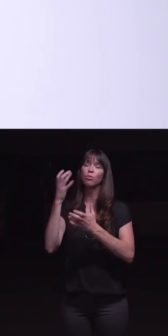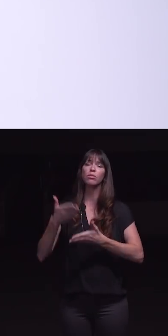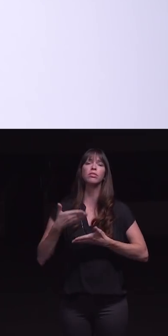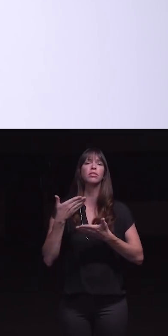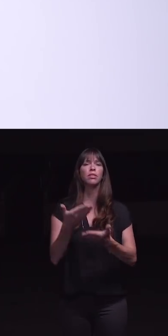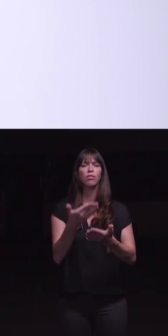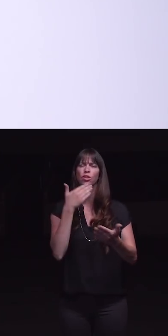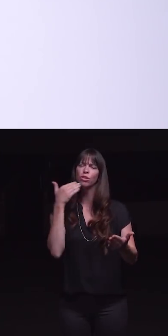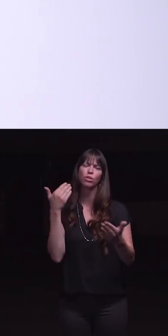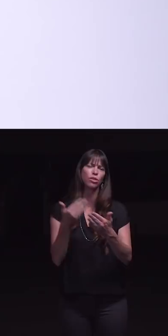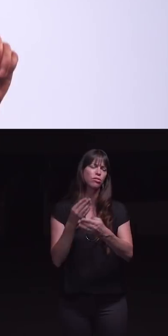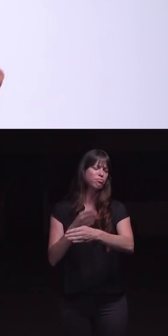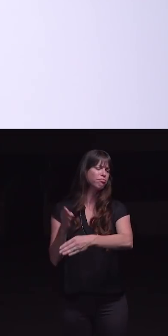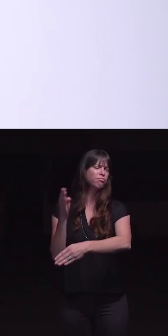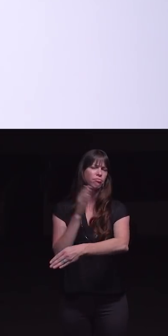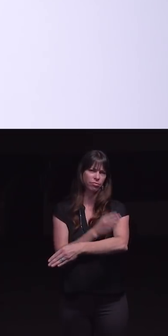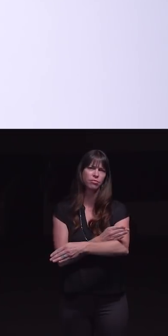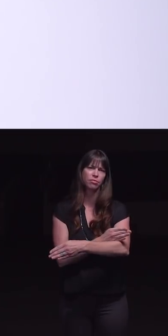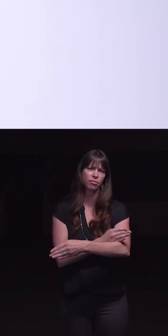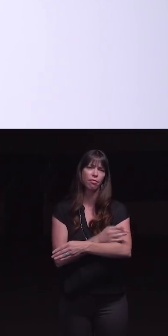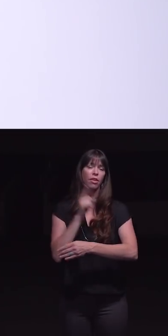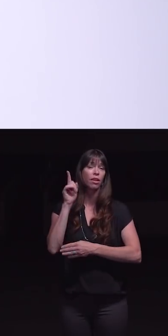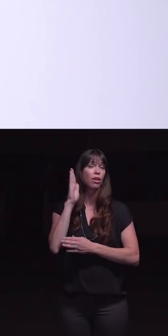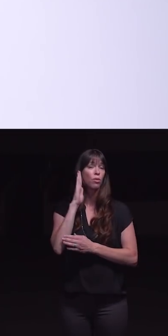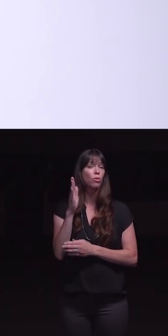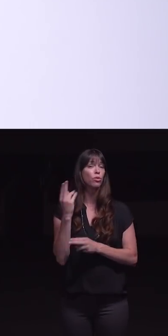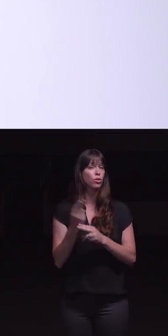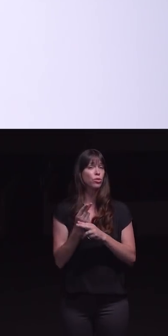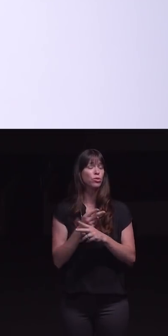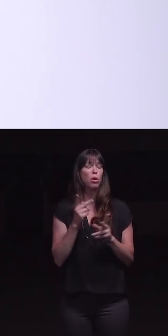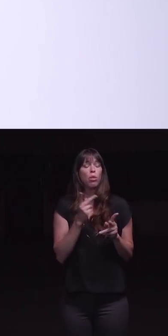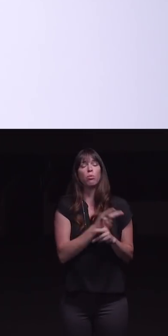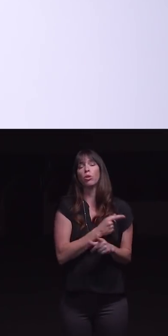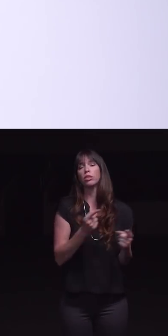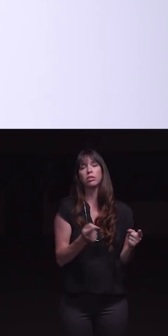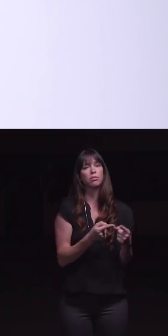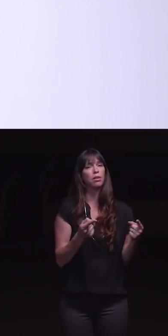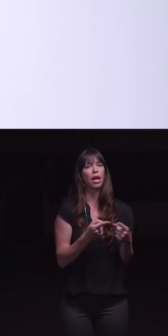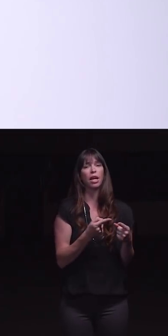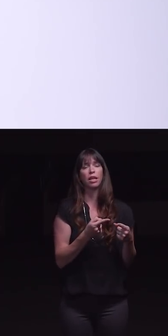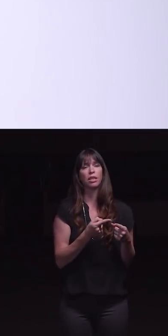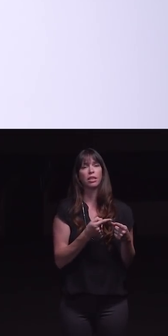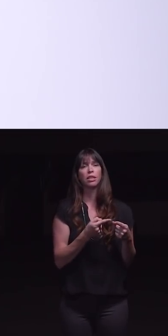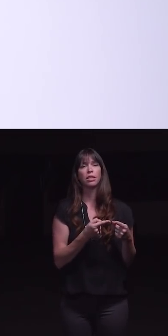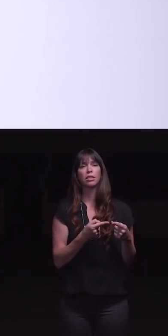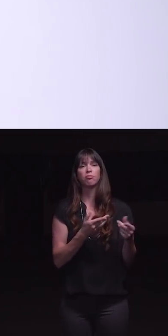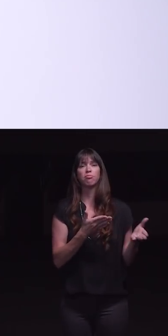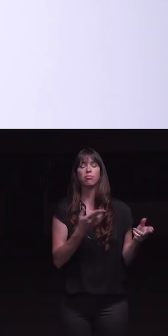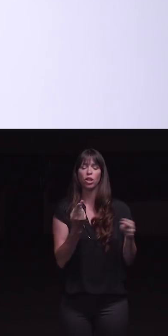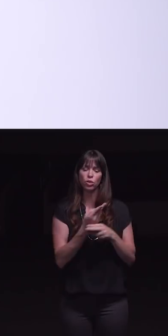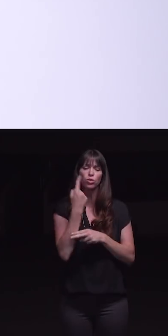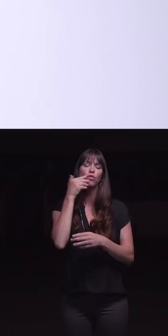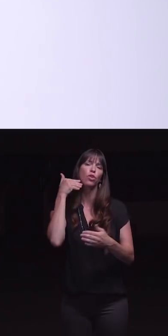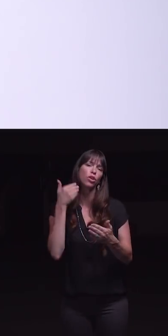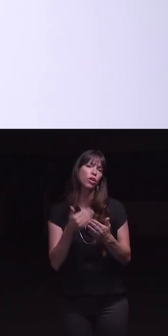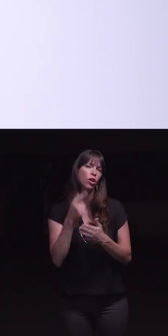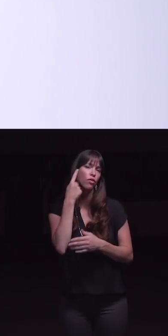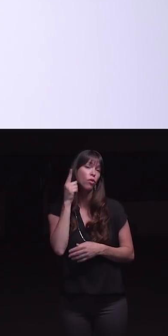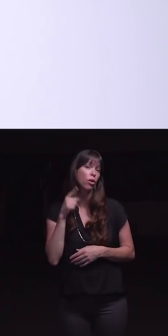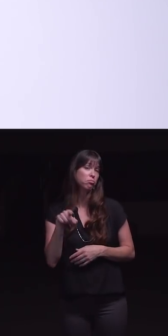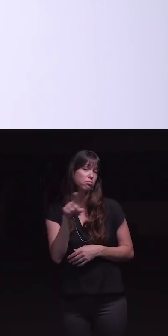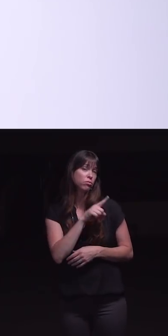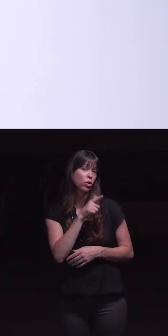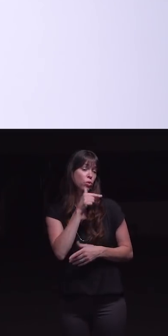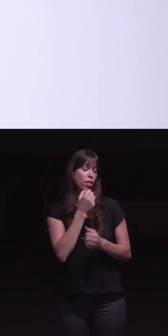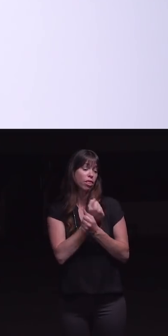through it, because God will always take even the worst pain and bring it together for good for those